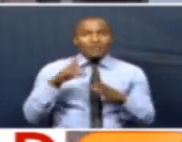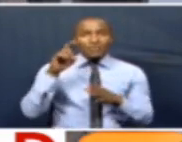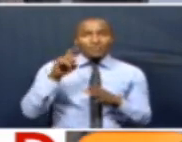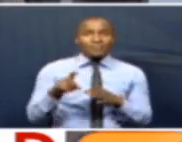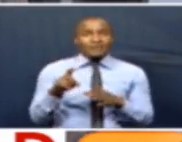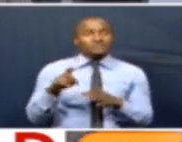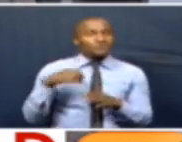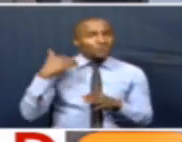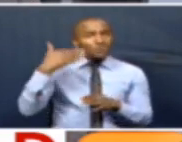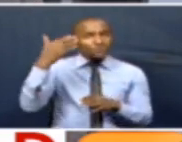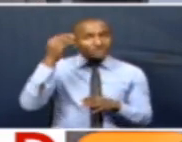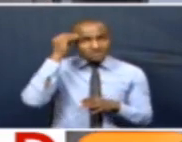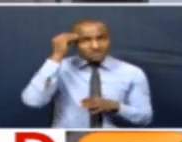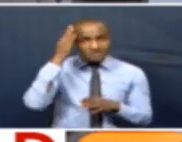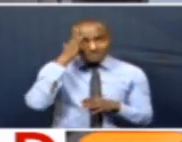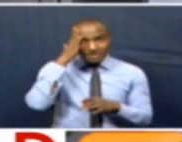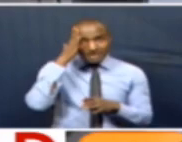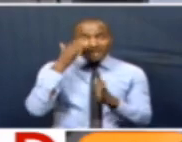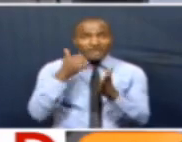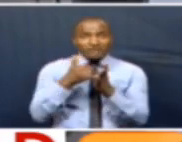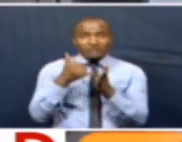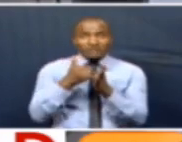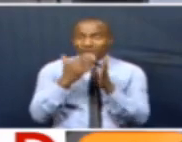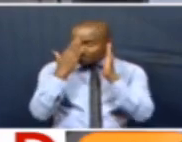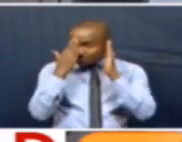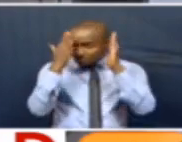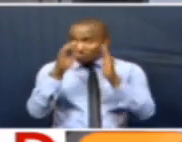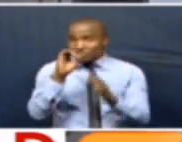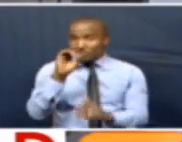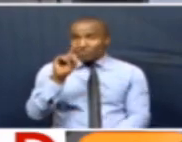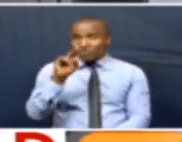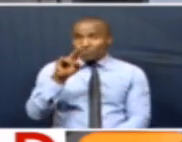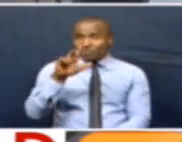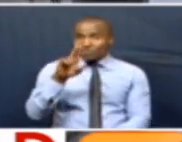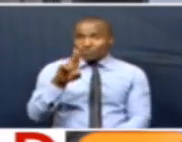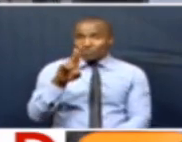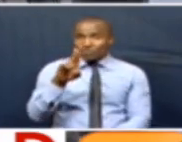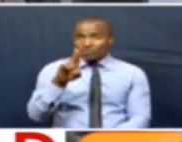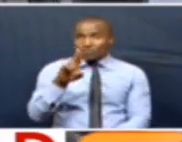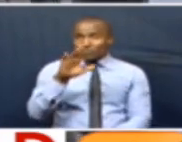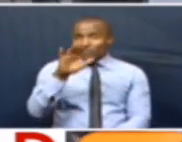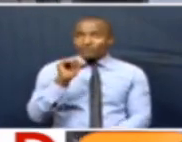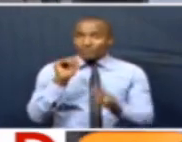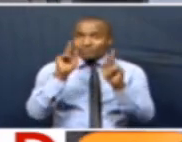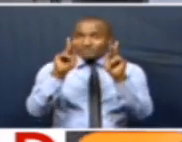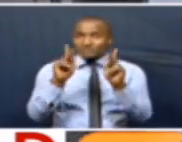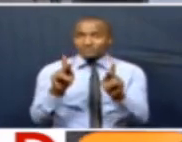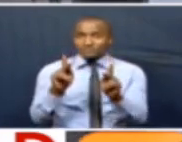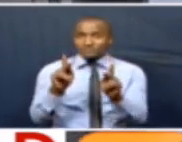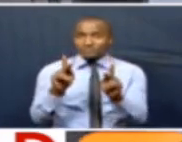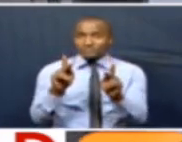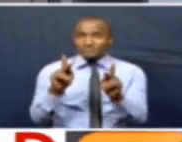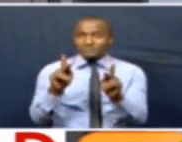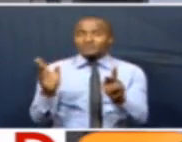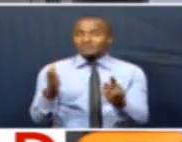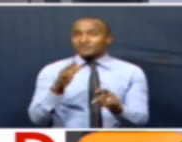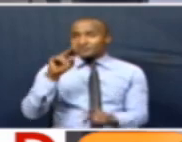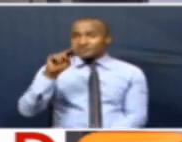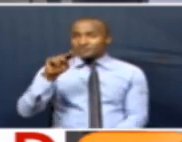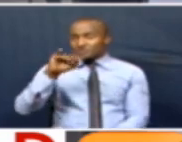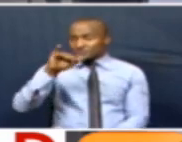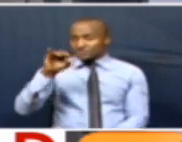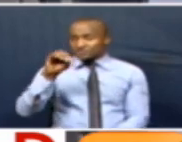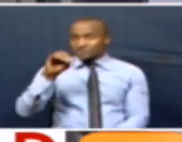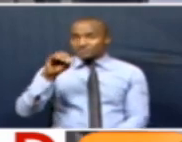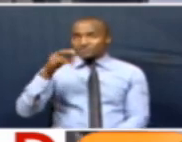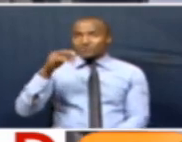always remember yeah. include Bishop Okulu. Bishop Okulu of Kisumu, right. and Timothy Njoya, mm-hmm. you know, mm-hmm.